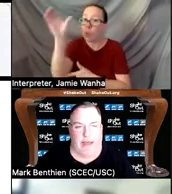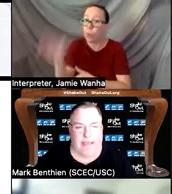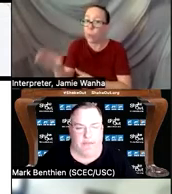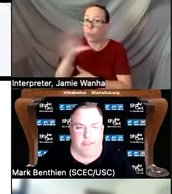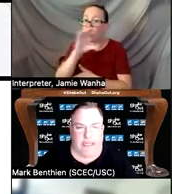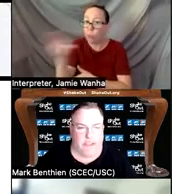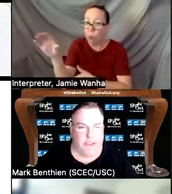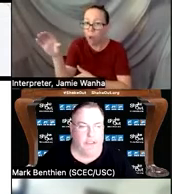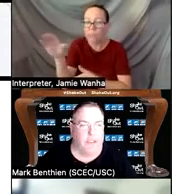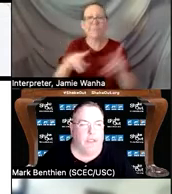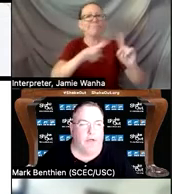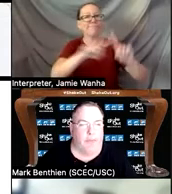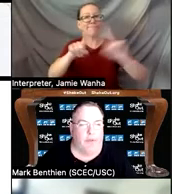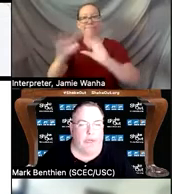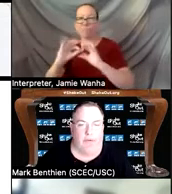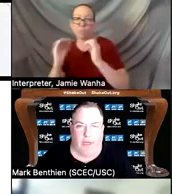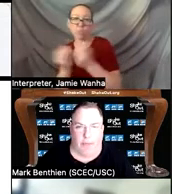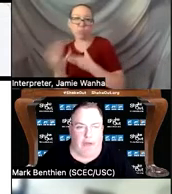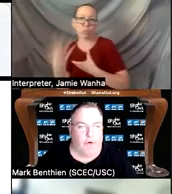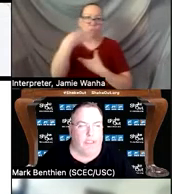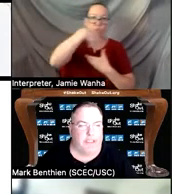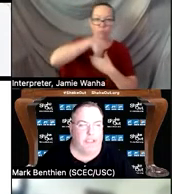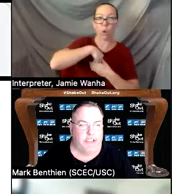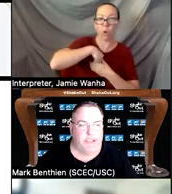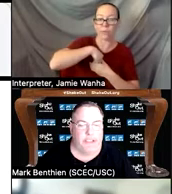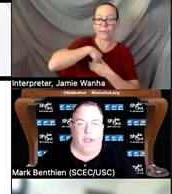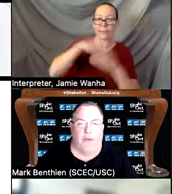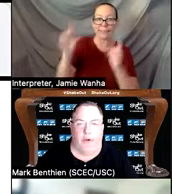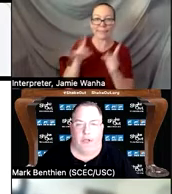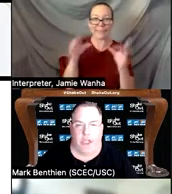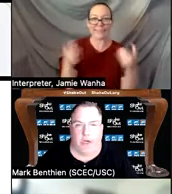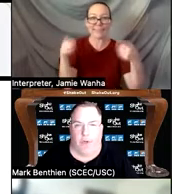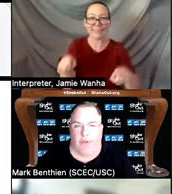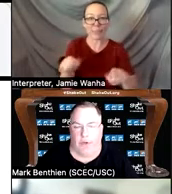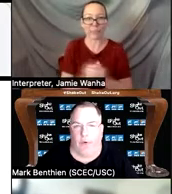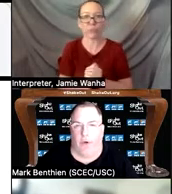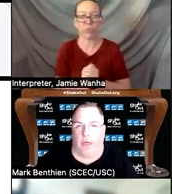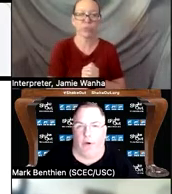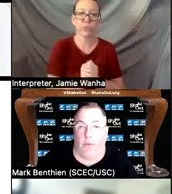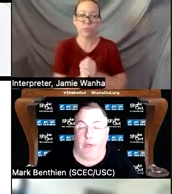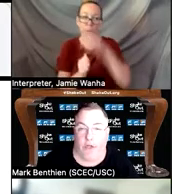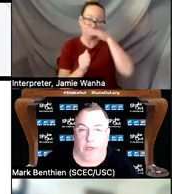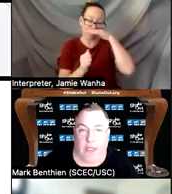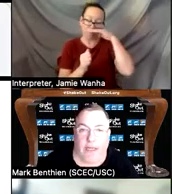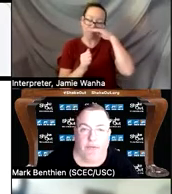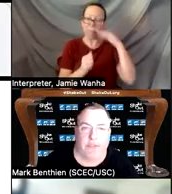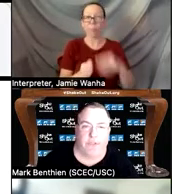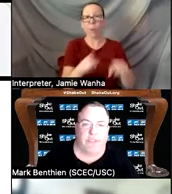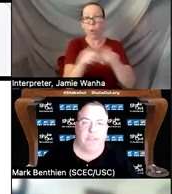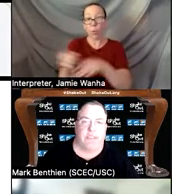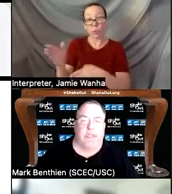organizations active in disaster group of nonprofit organizations. Then we're going to share with you Earthquake Country